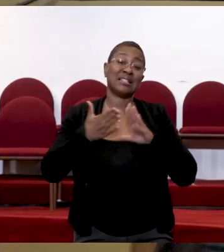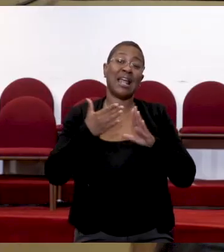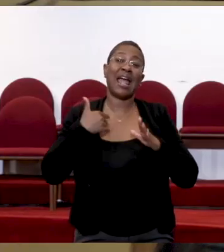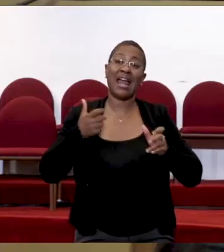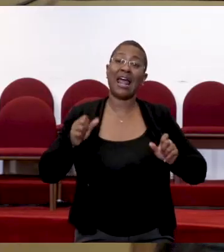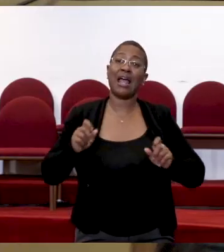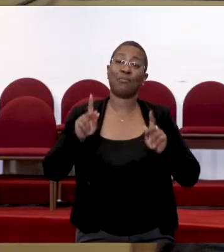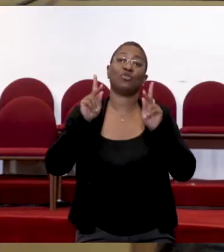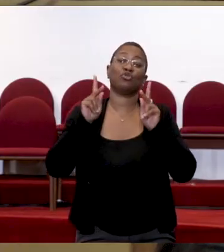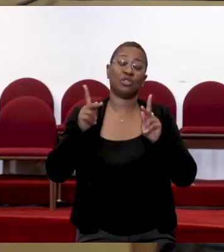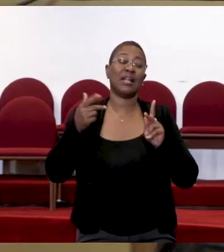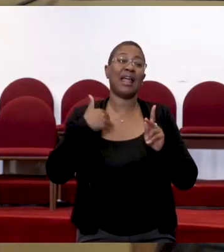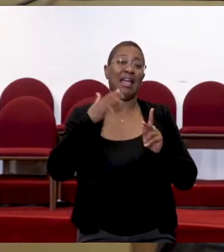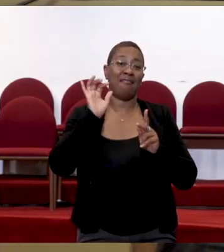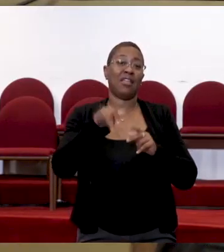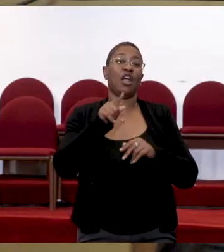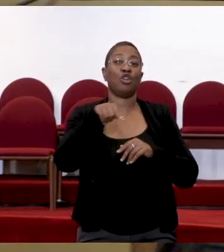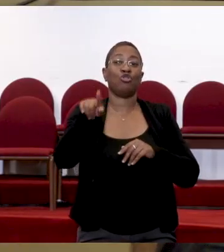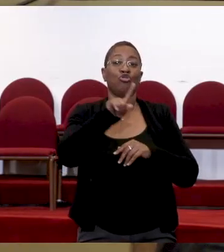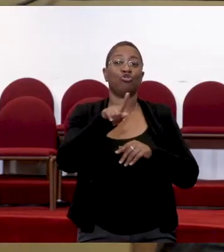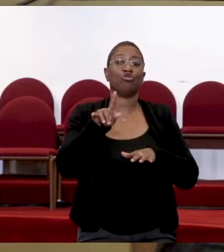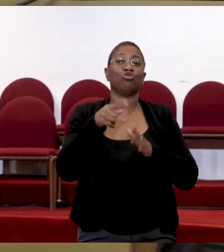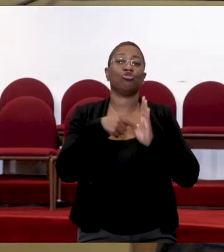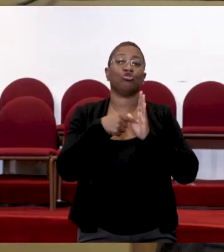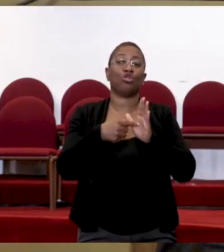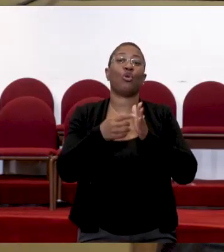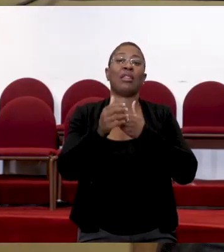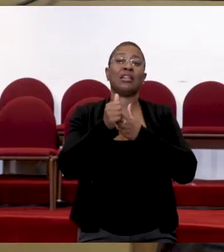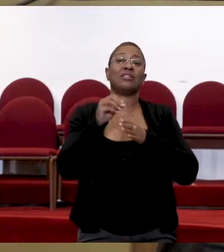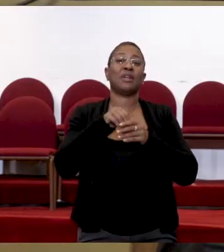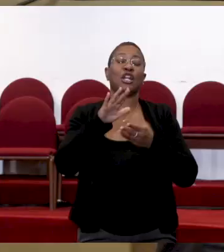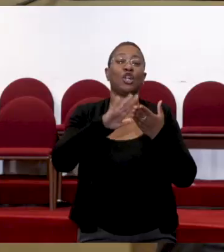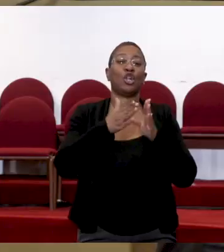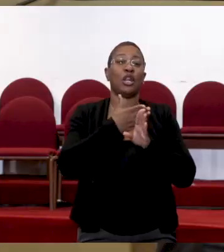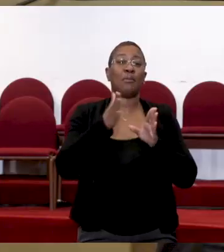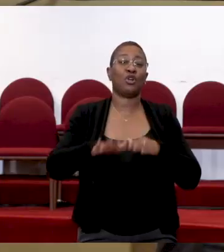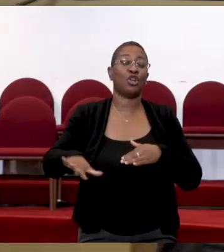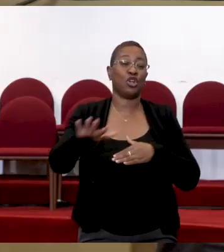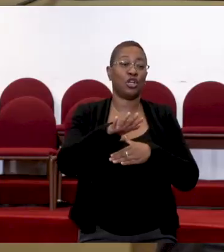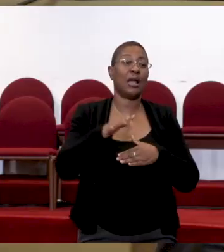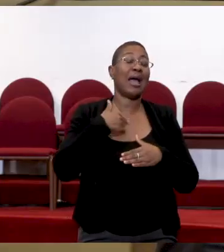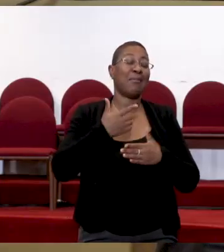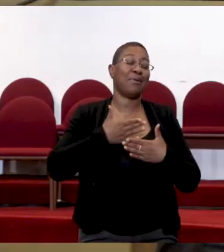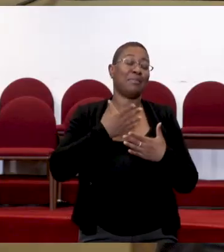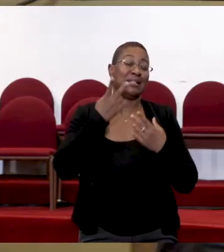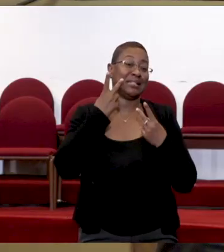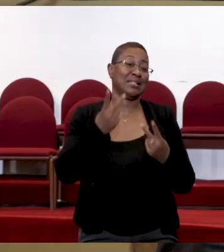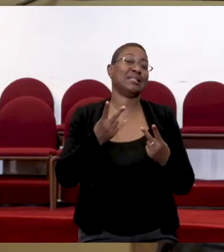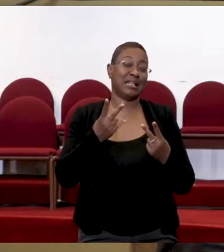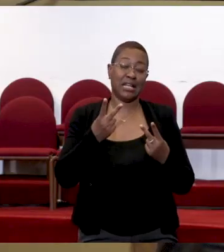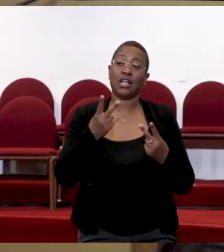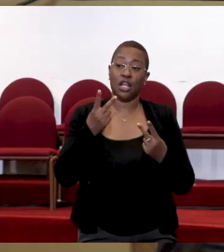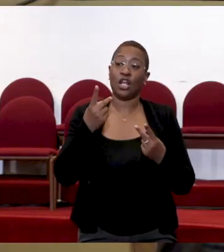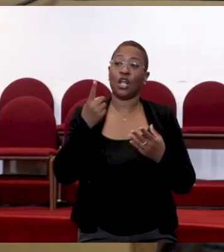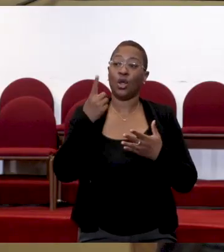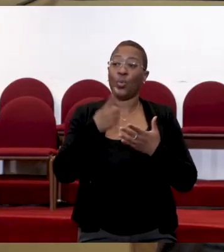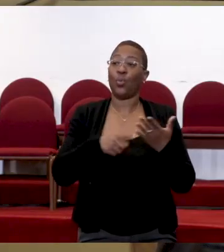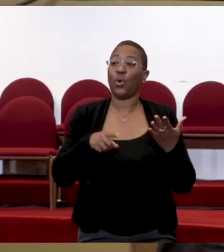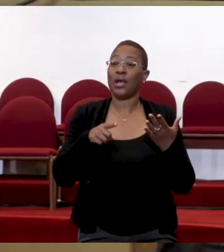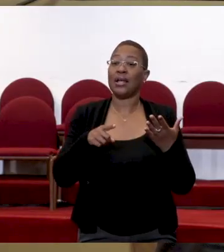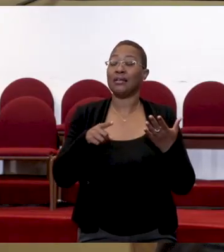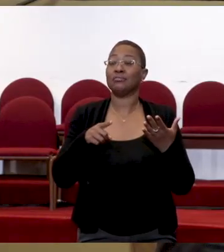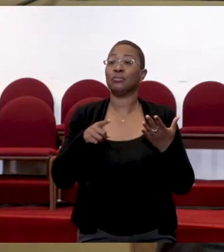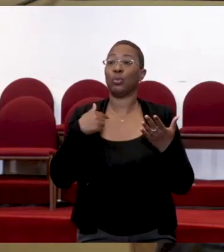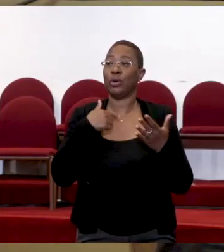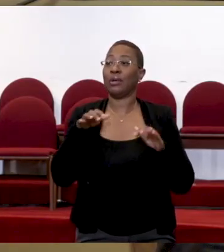what you did. You showed leadership in your neighborhood, and I'm glad to see what we did was take the most blighted area